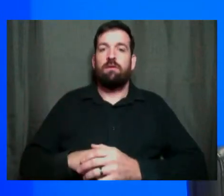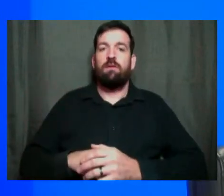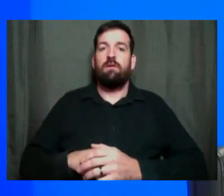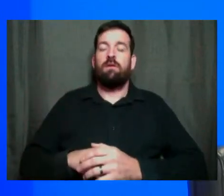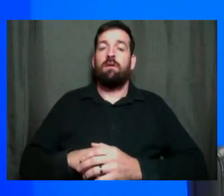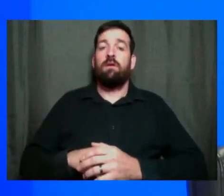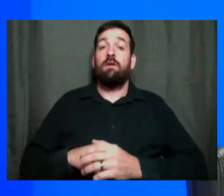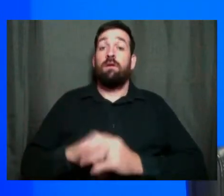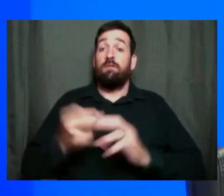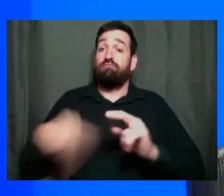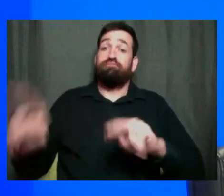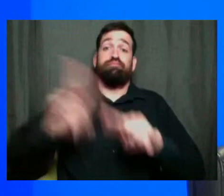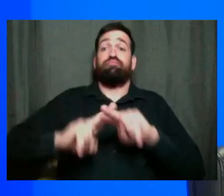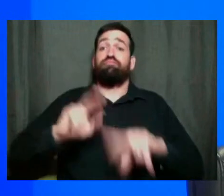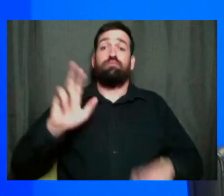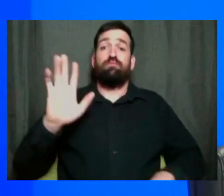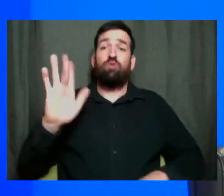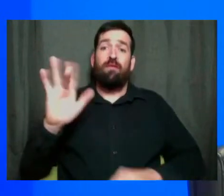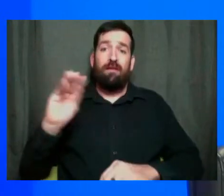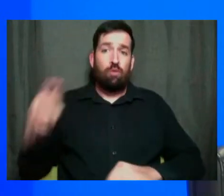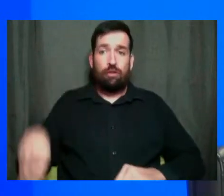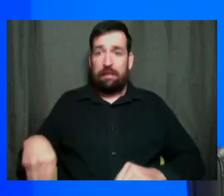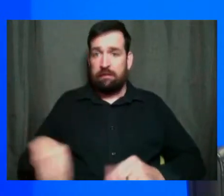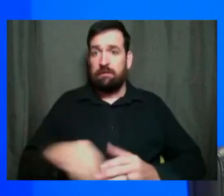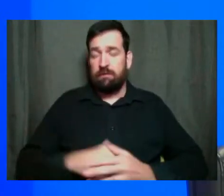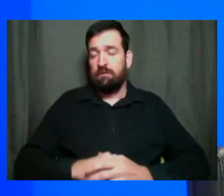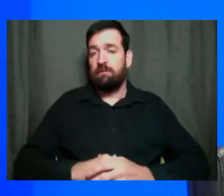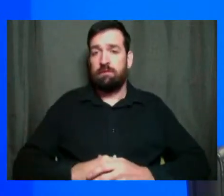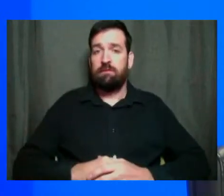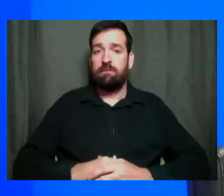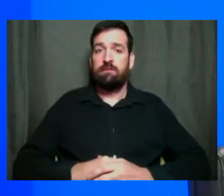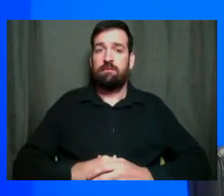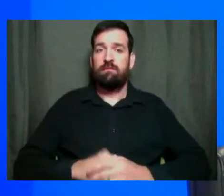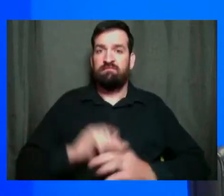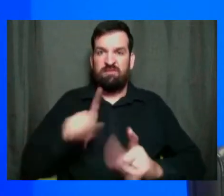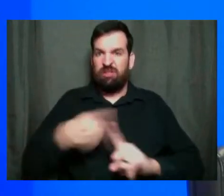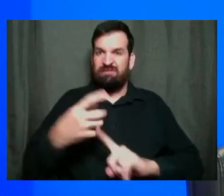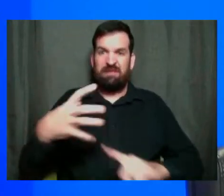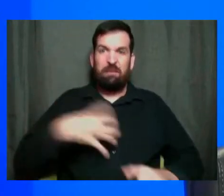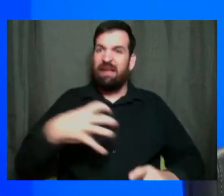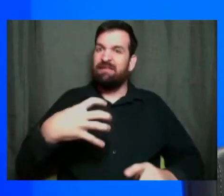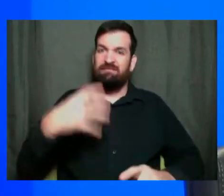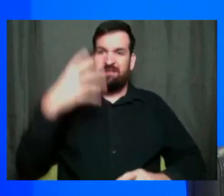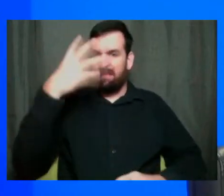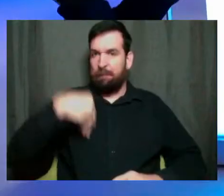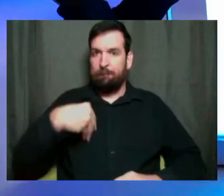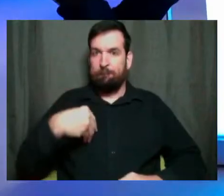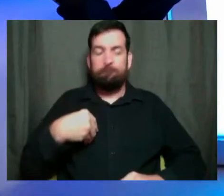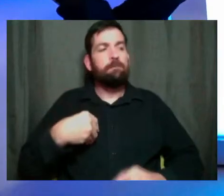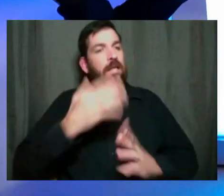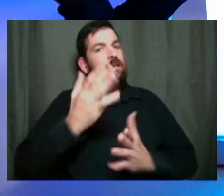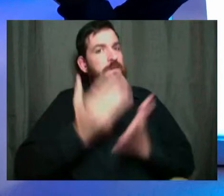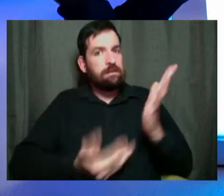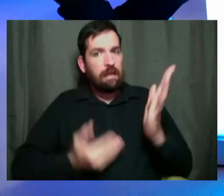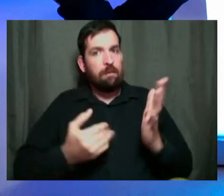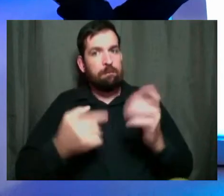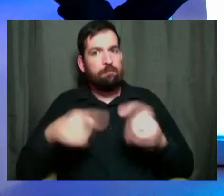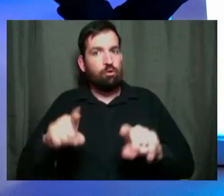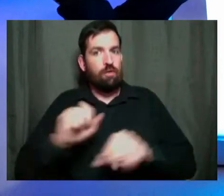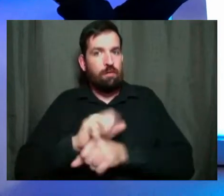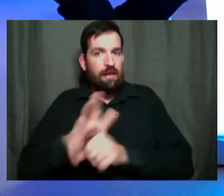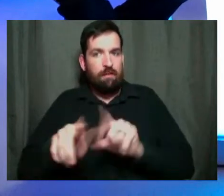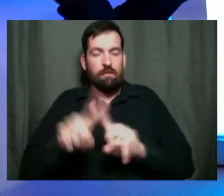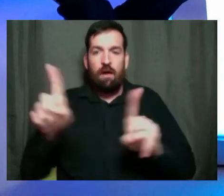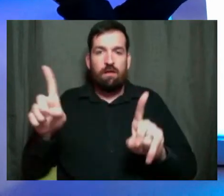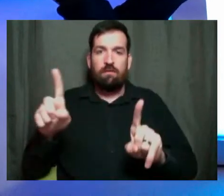to 25% after the pandemic, during the pandemic, just complaints, sleep complaints in general. So some complaints over the pandemic, but you're saying this was all, The